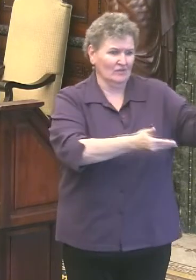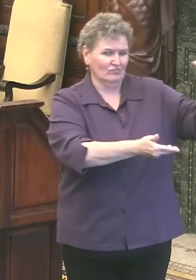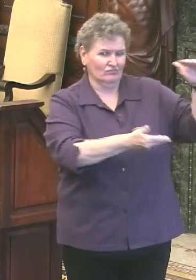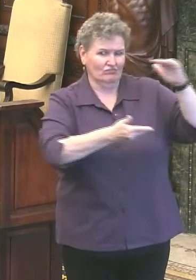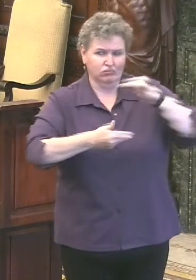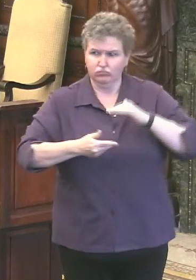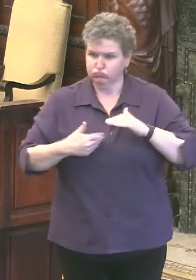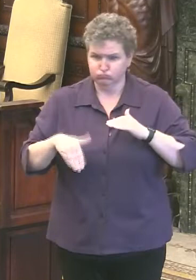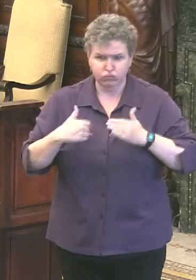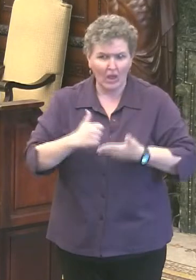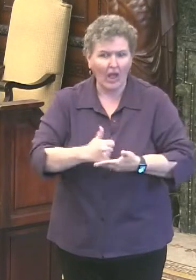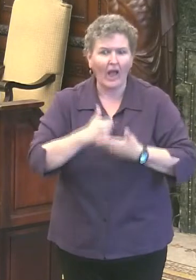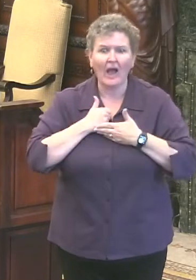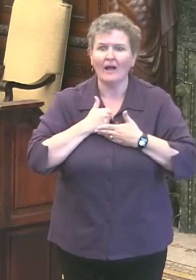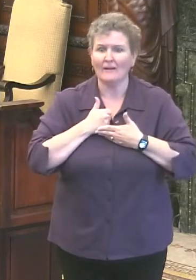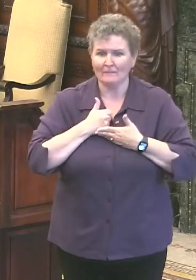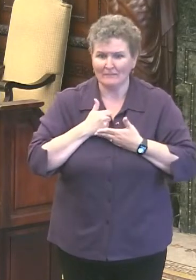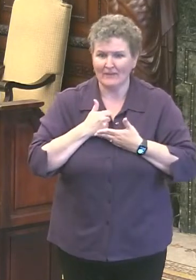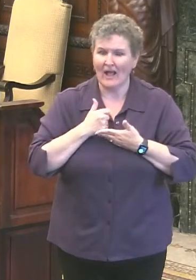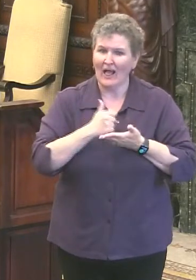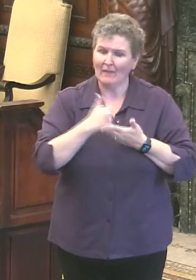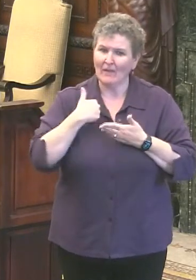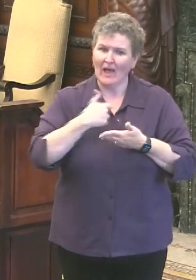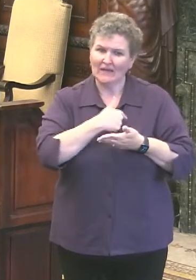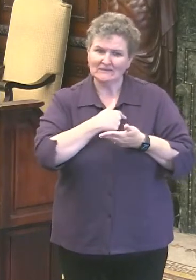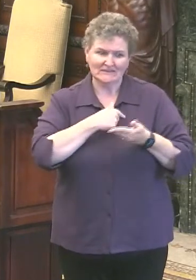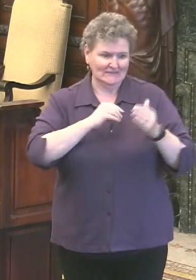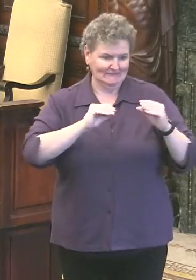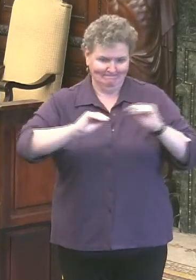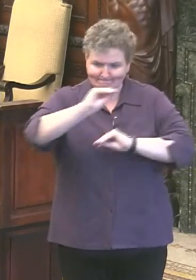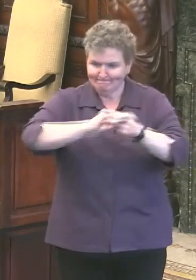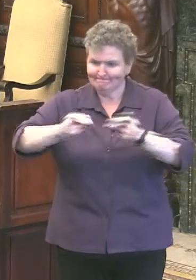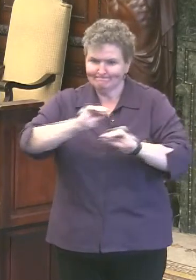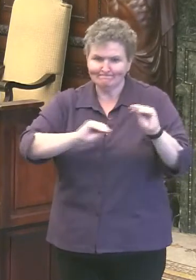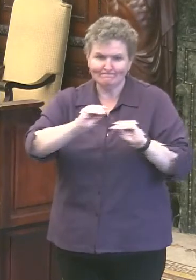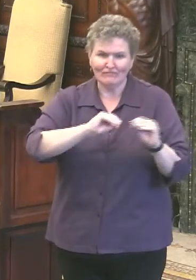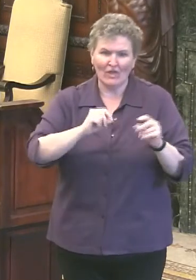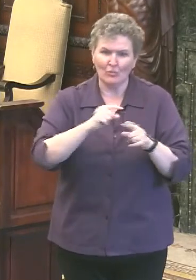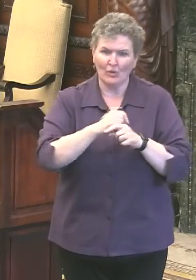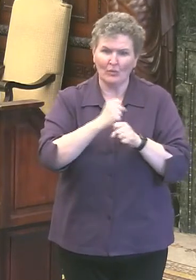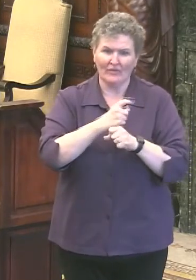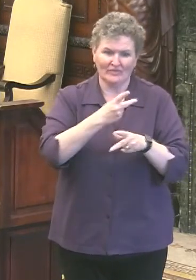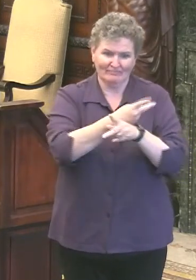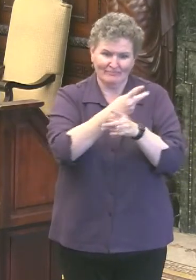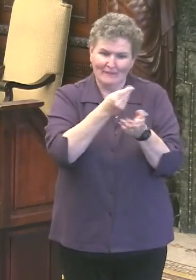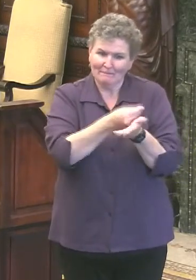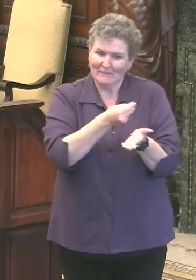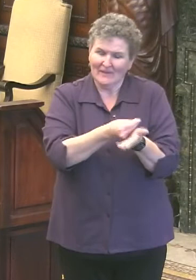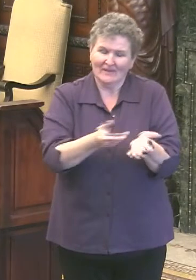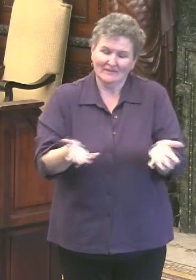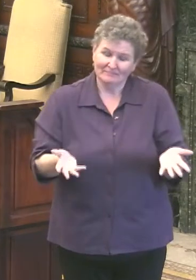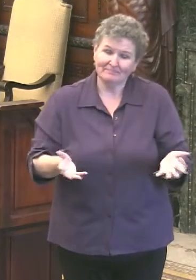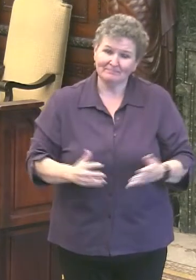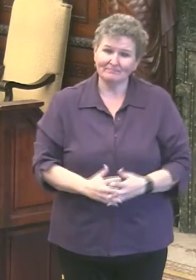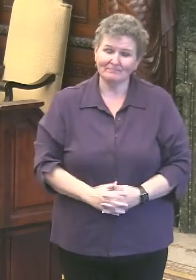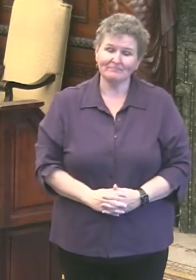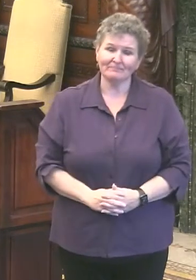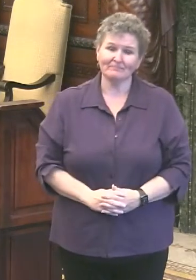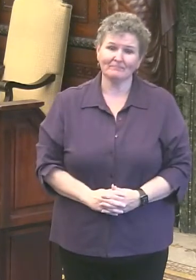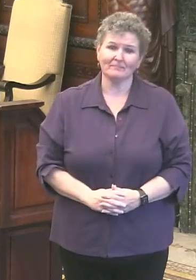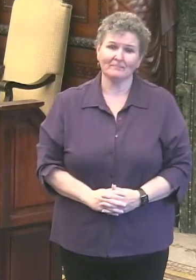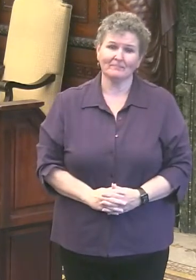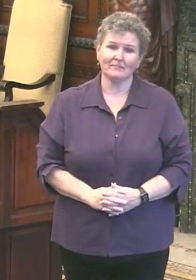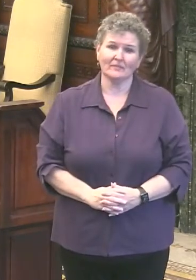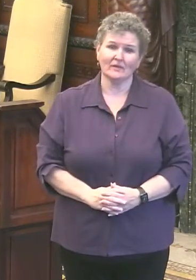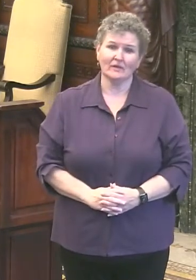helpful in offsetting some of the expenses related to the pandemic. I'm sorry, but do you have even a ballpark yet as